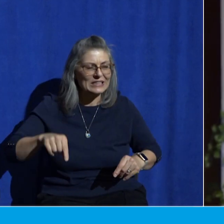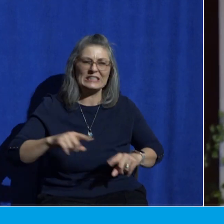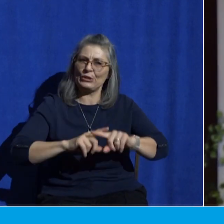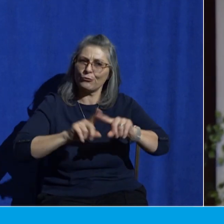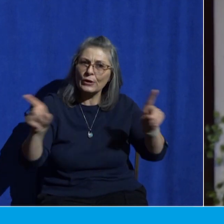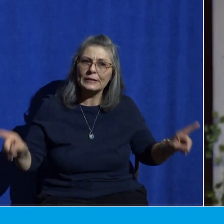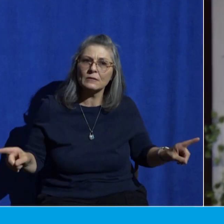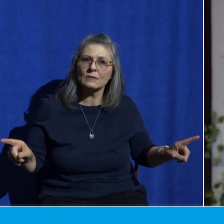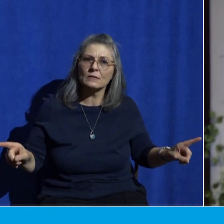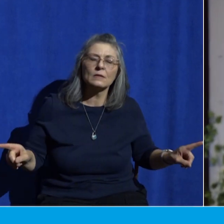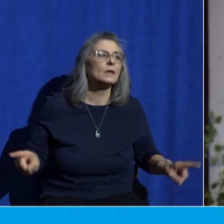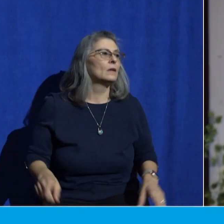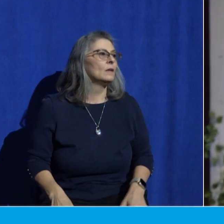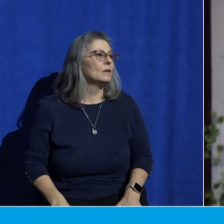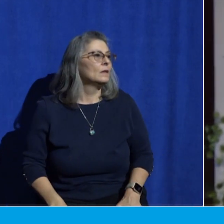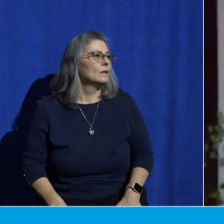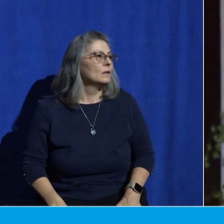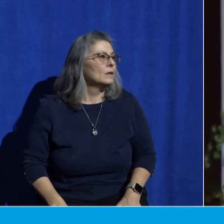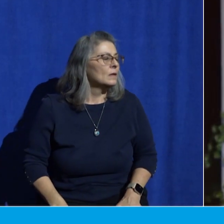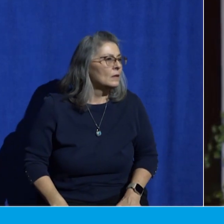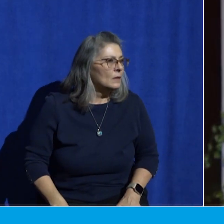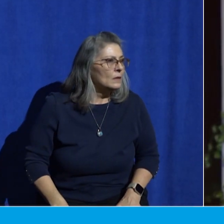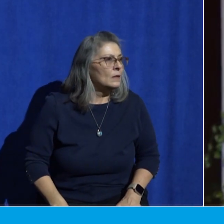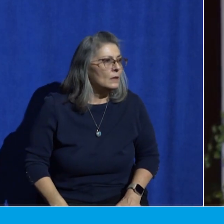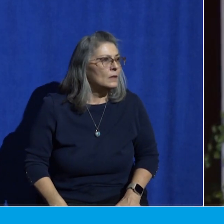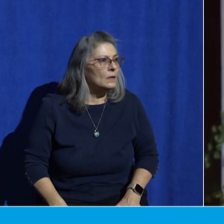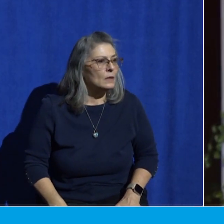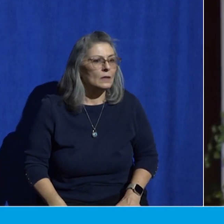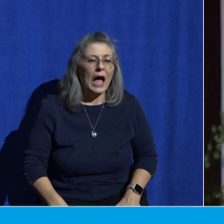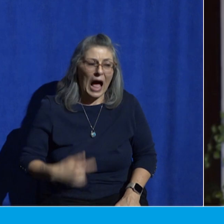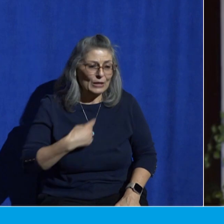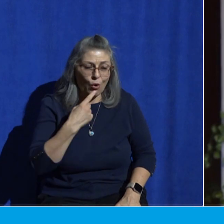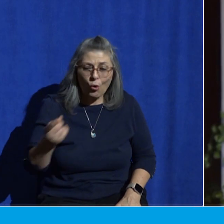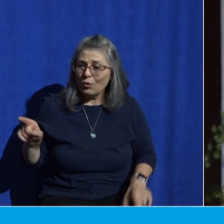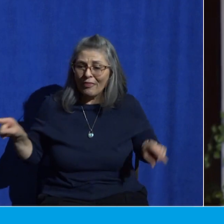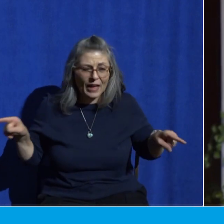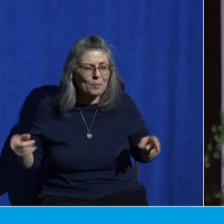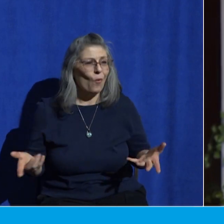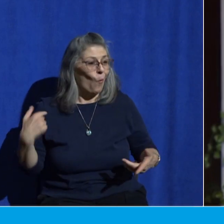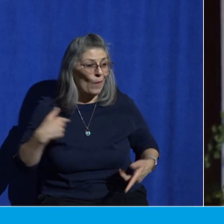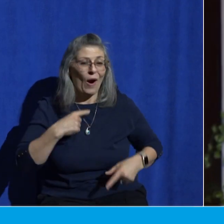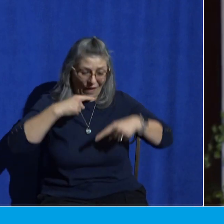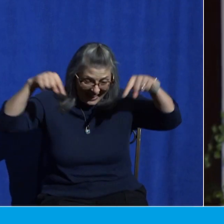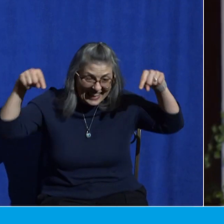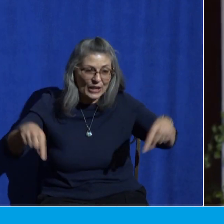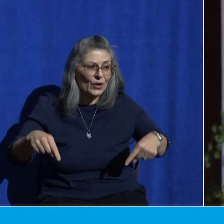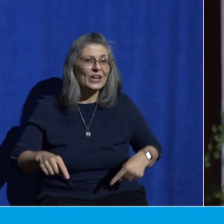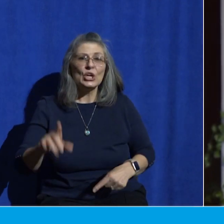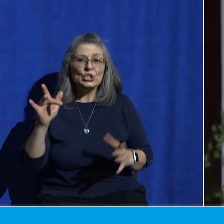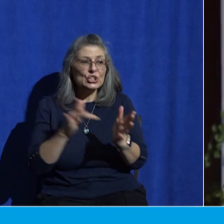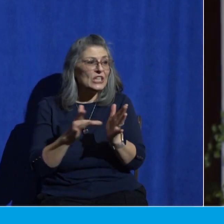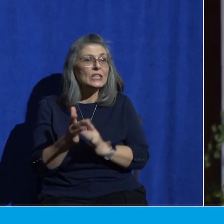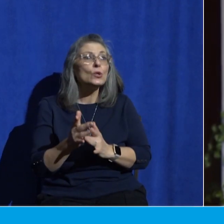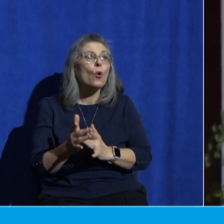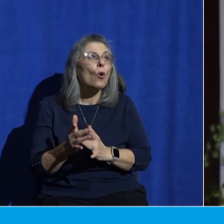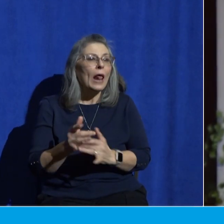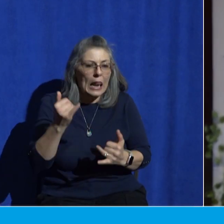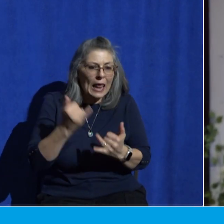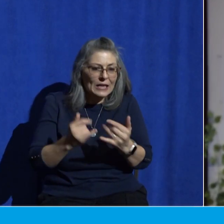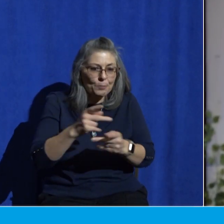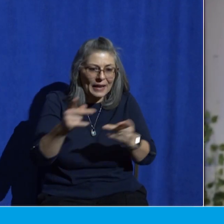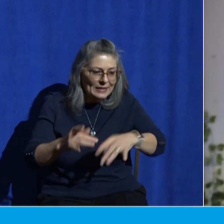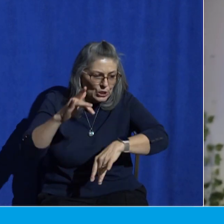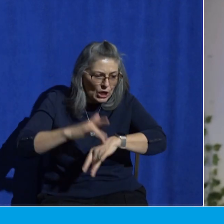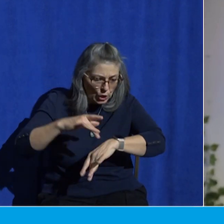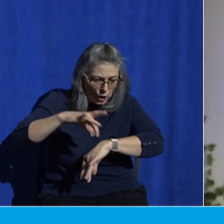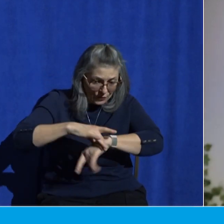sometimes this can feel like make-believe. I'm like, no, we're here. Jesus literally ascended from here. And we're looking